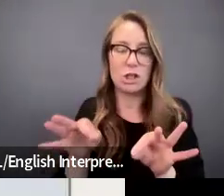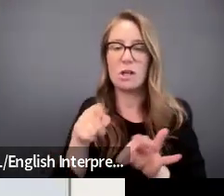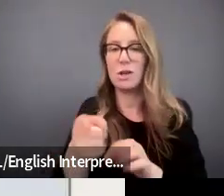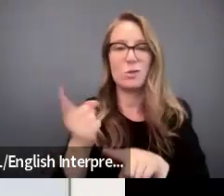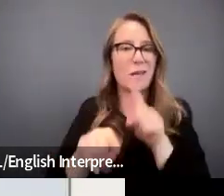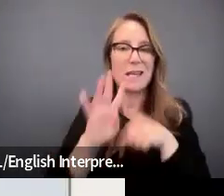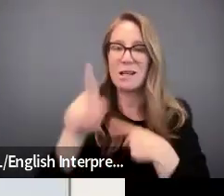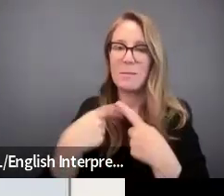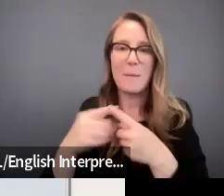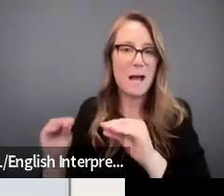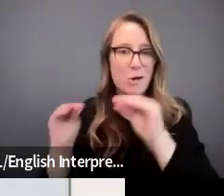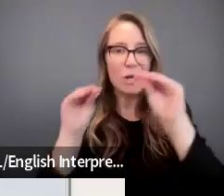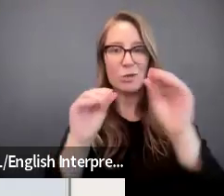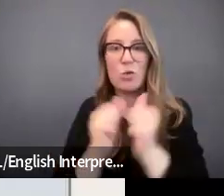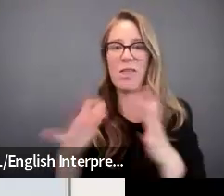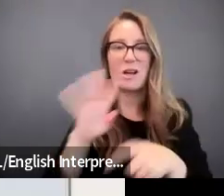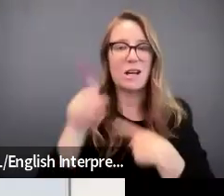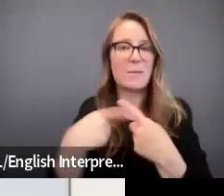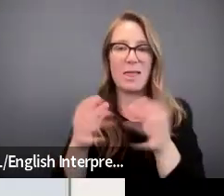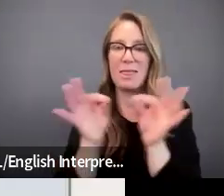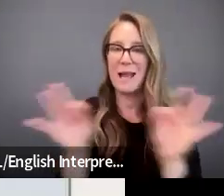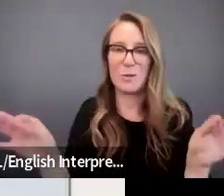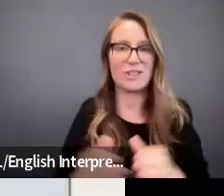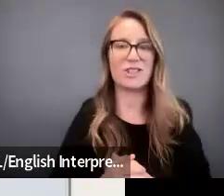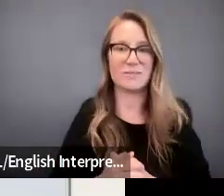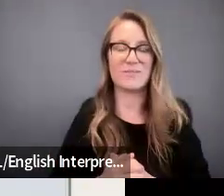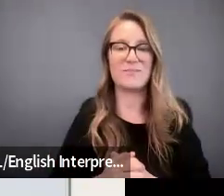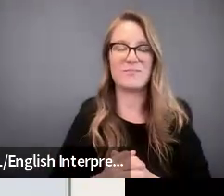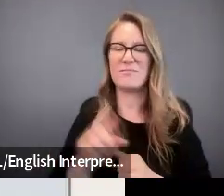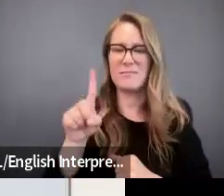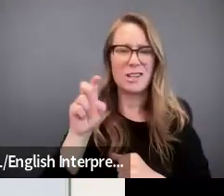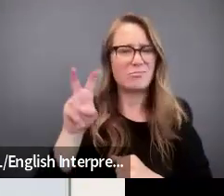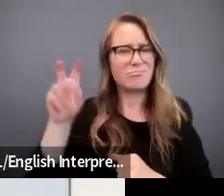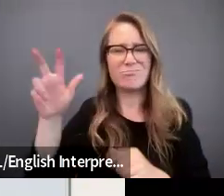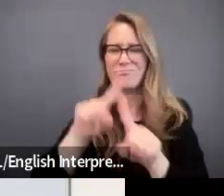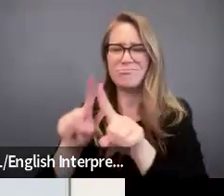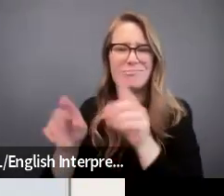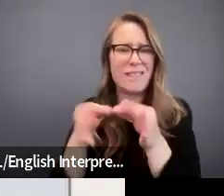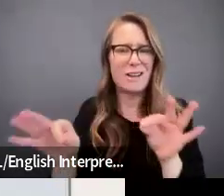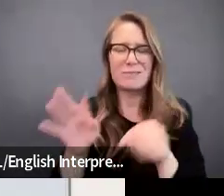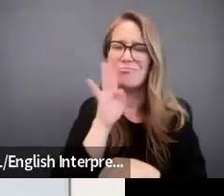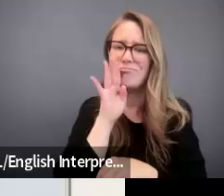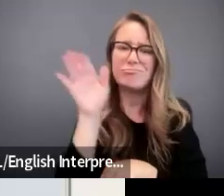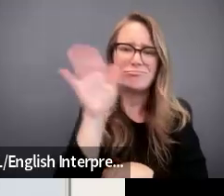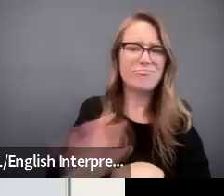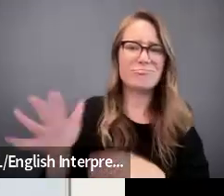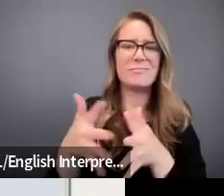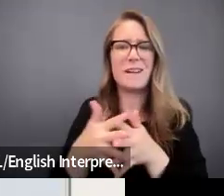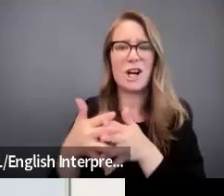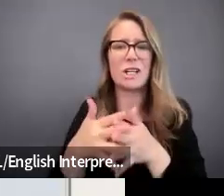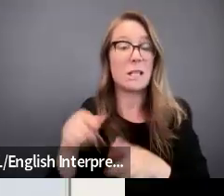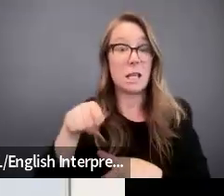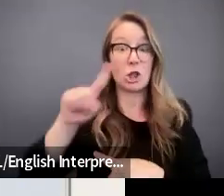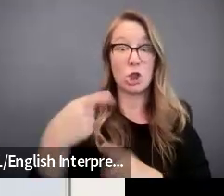cannot talk about migration without talking about language. Hundreds of languages were spoken throughout the Americas. This is just